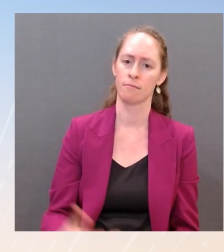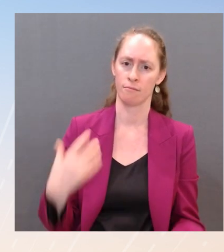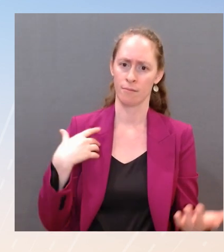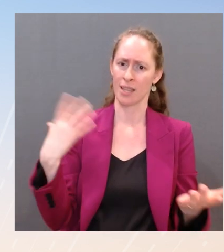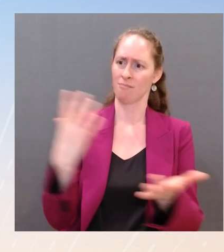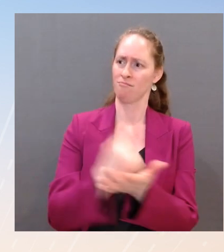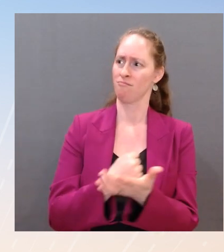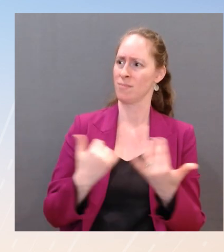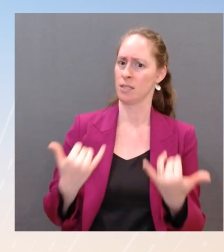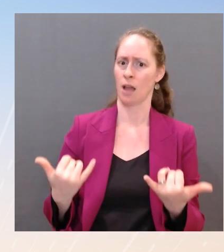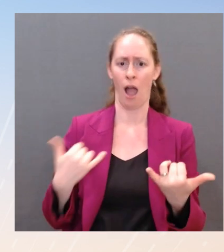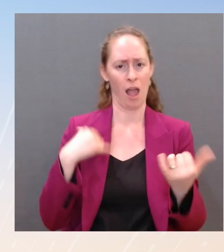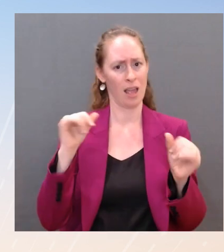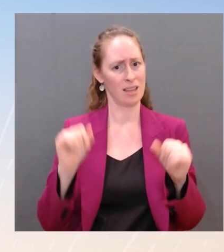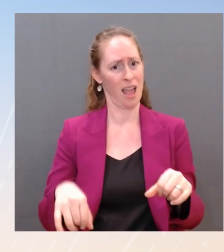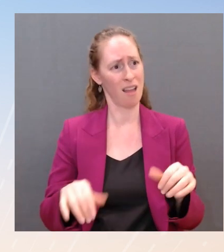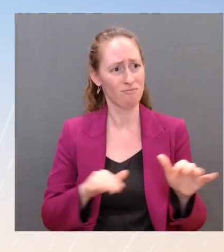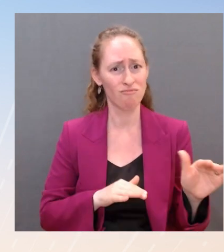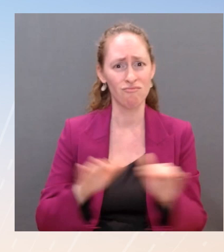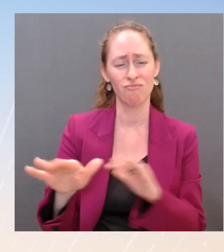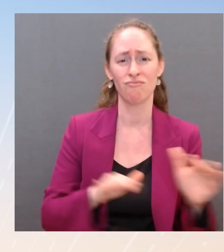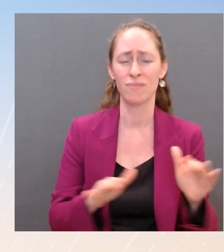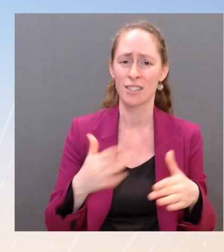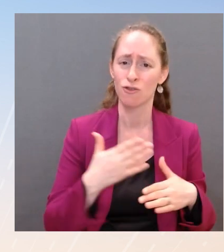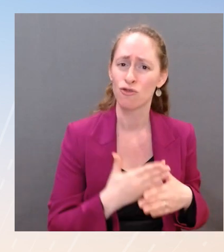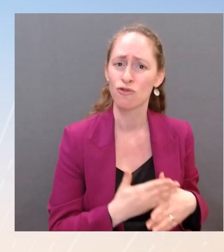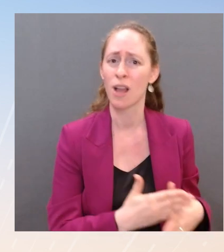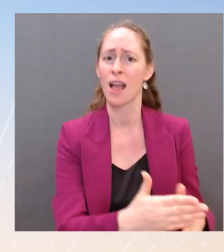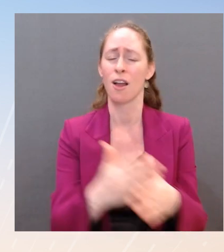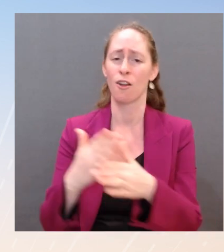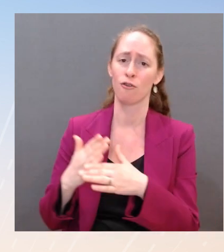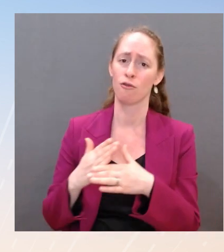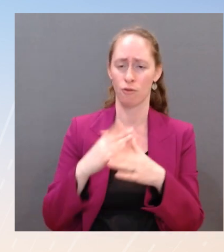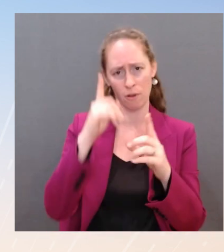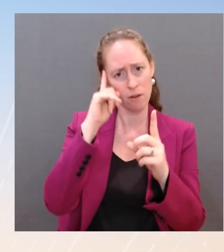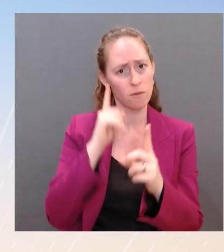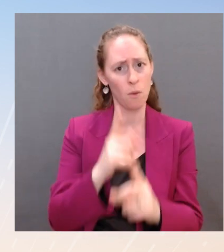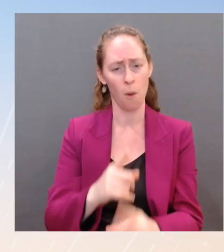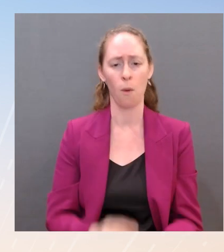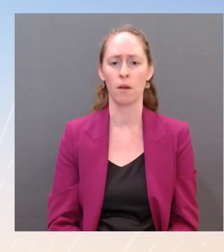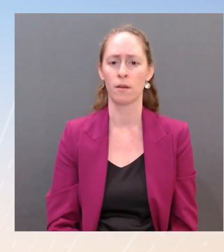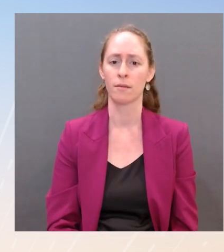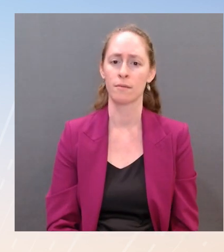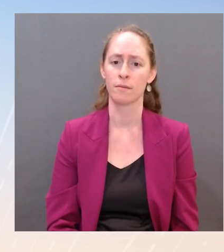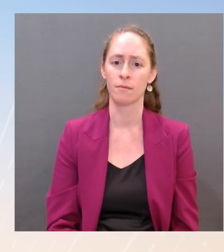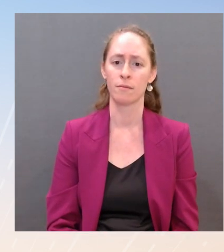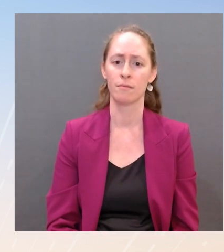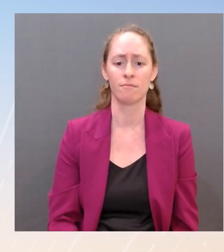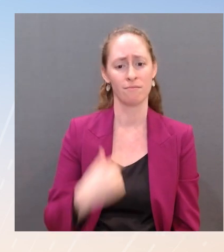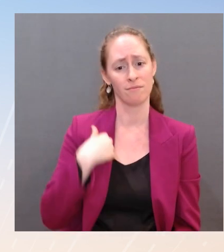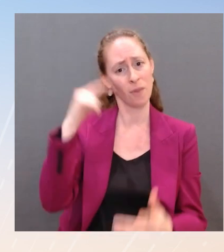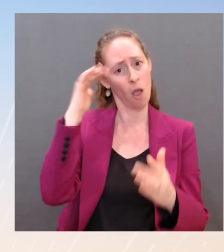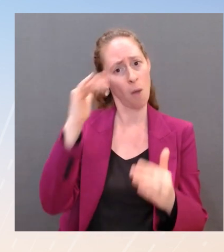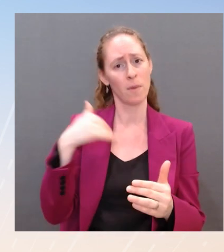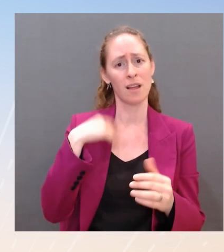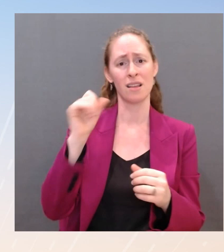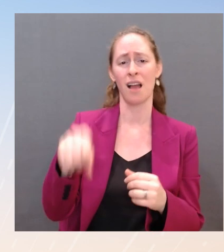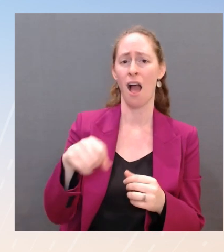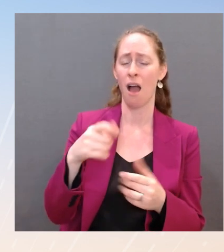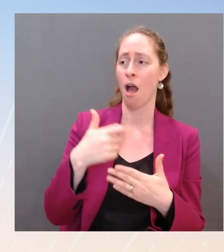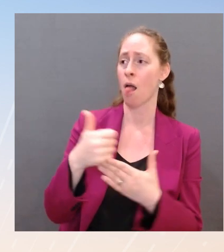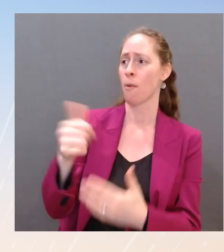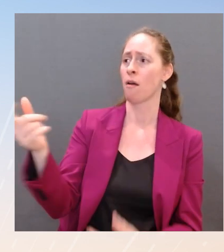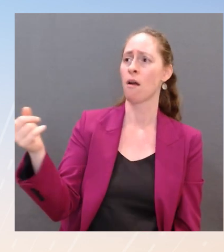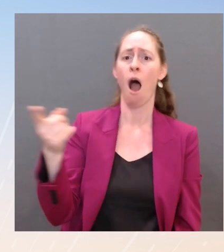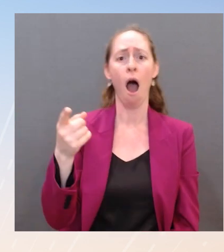you, of course you, Dr. Murthy, I can help others feel less alone and find the help that they need, which is honestly all